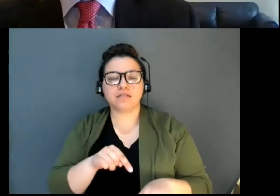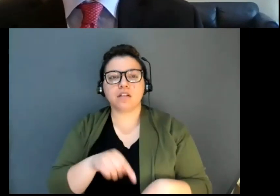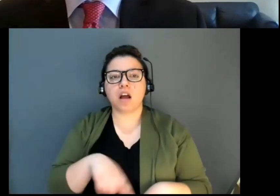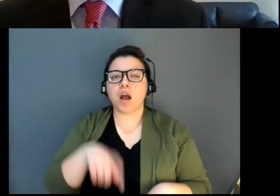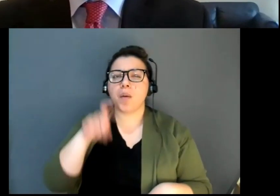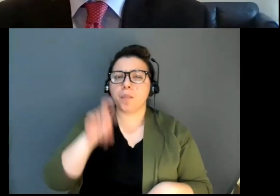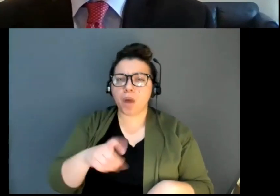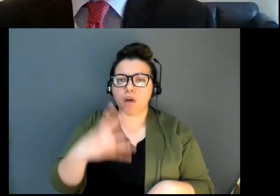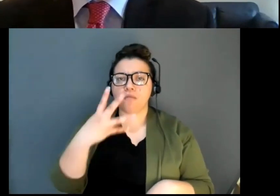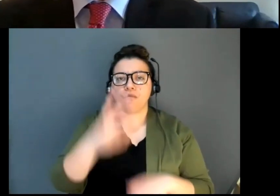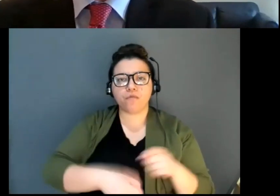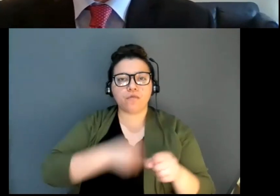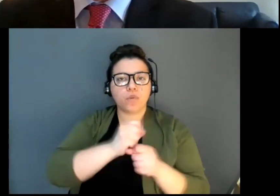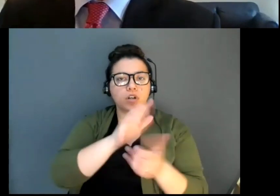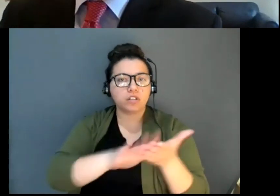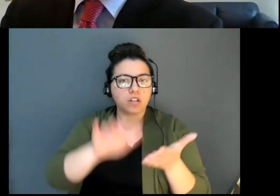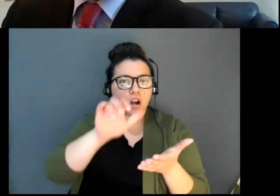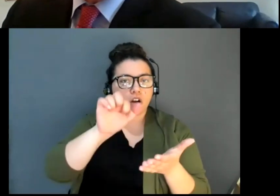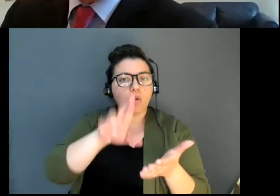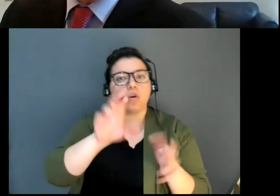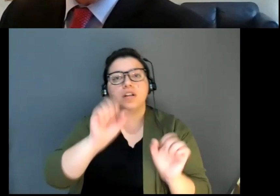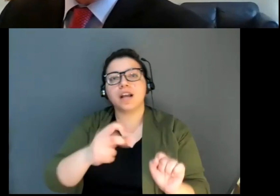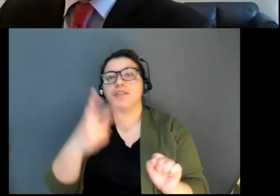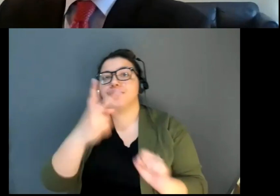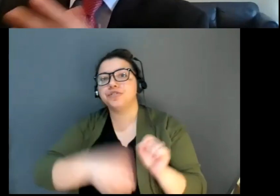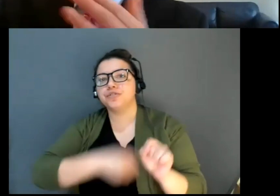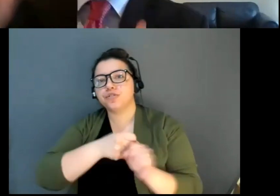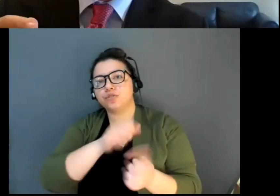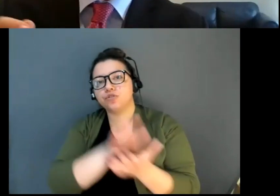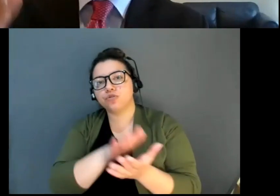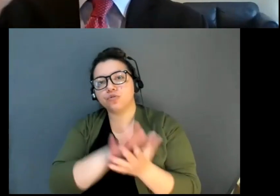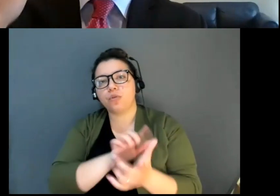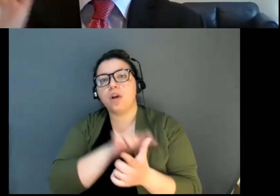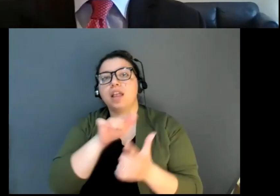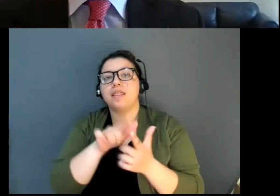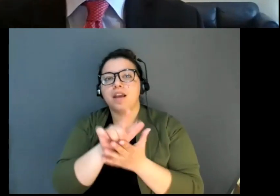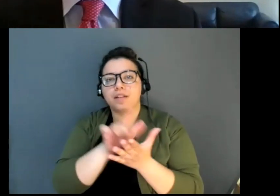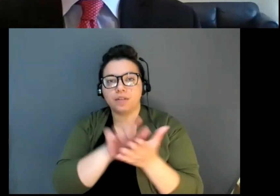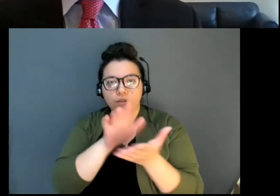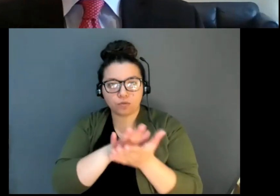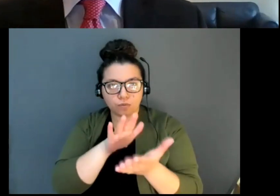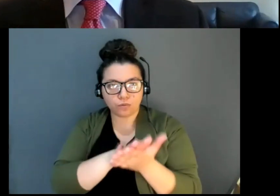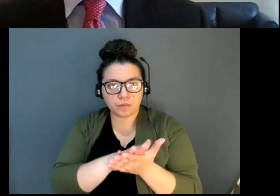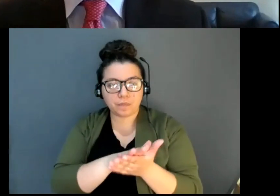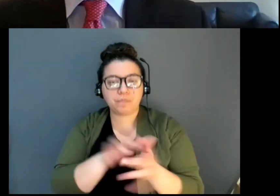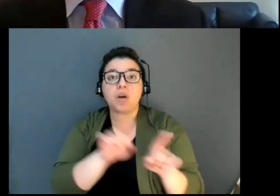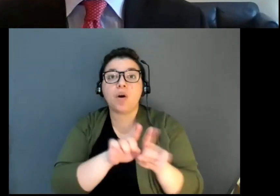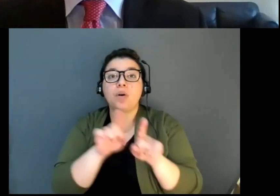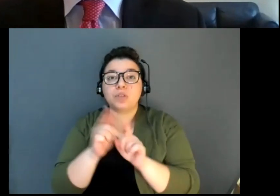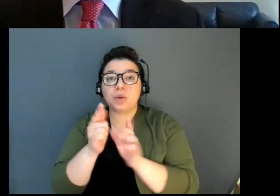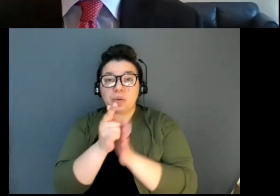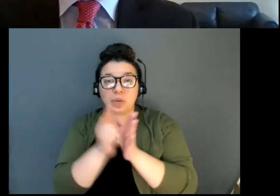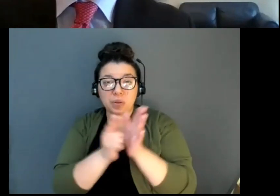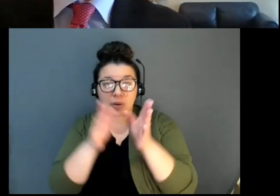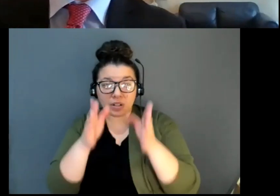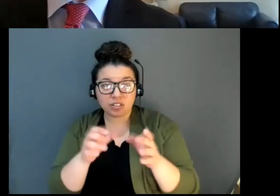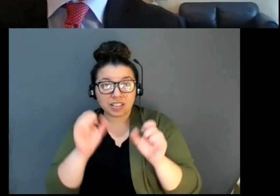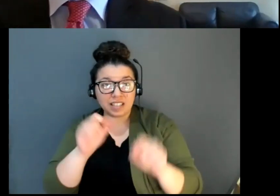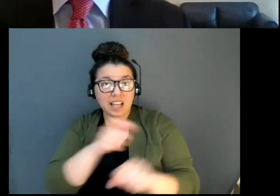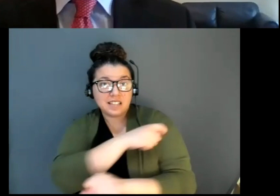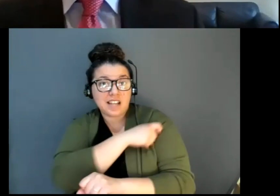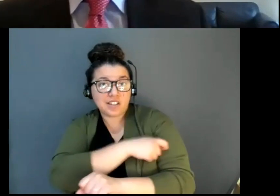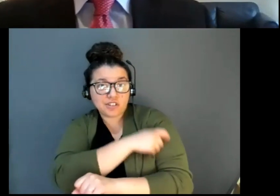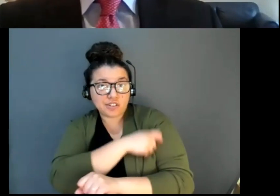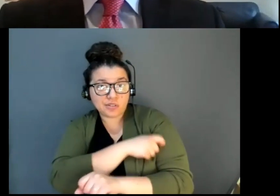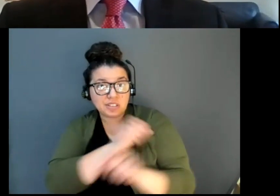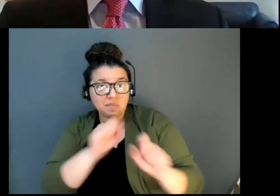4-year college, or can you go to a 2-year school and then law school? And can lawyers have tattoos? Which